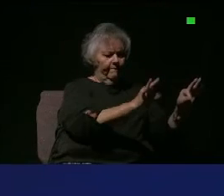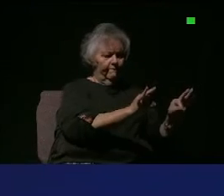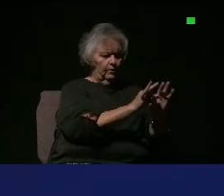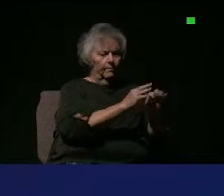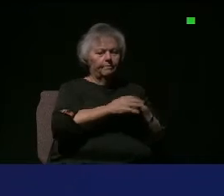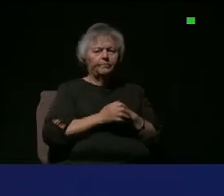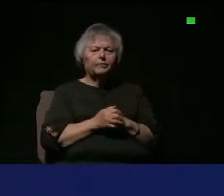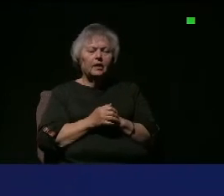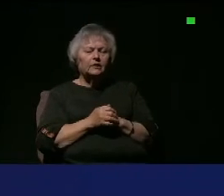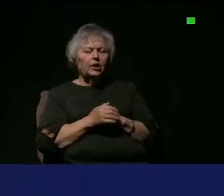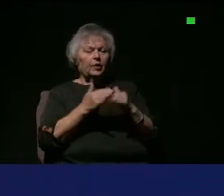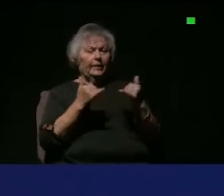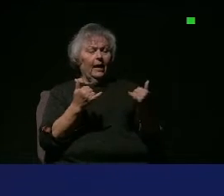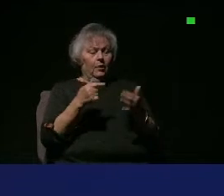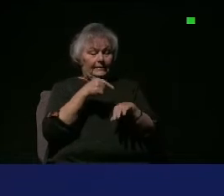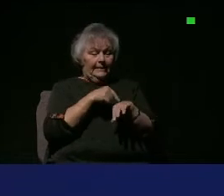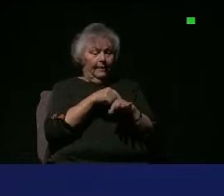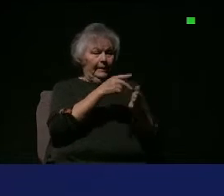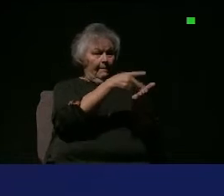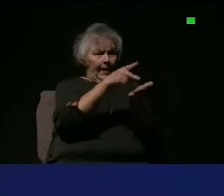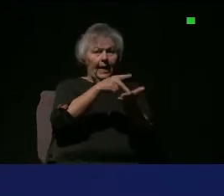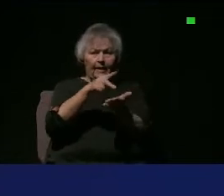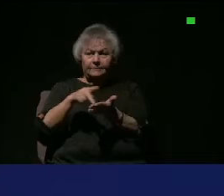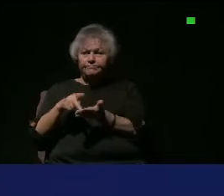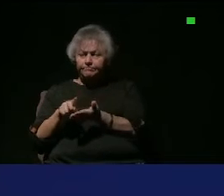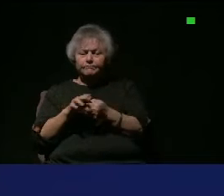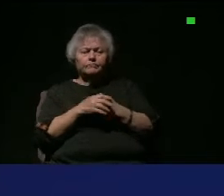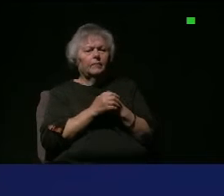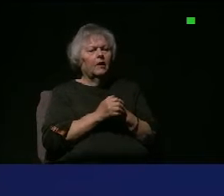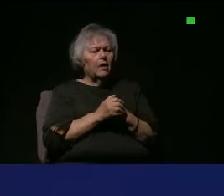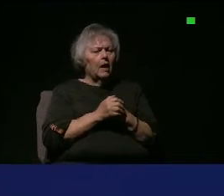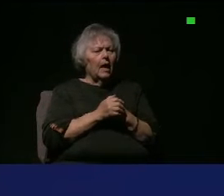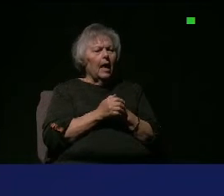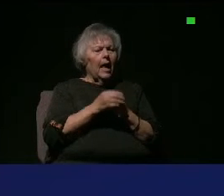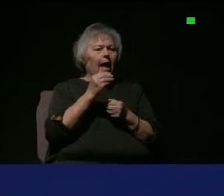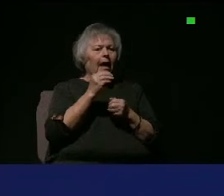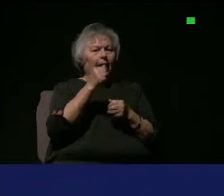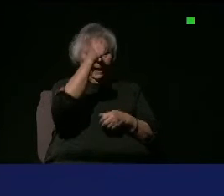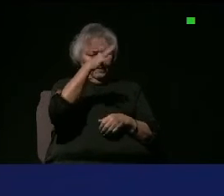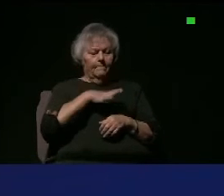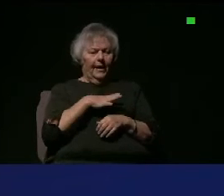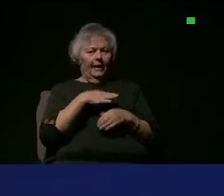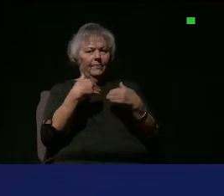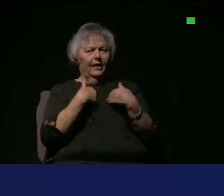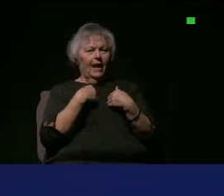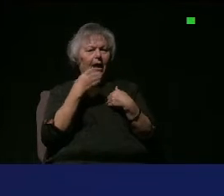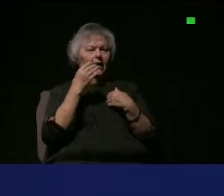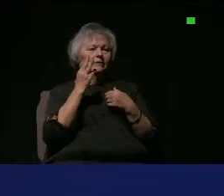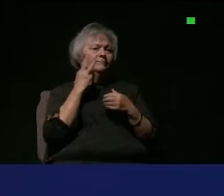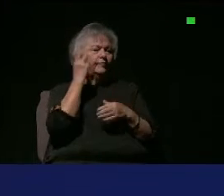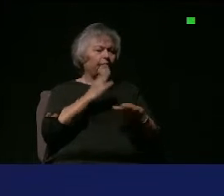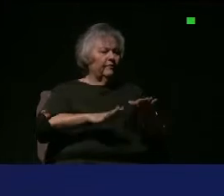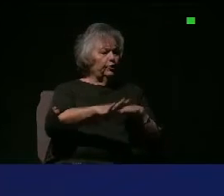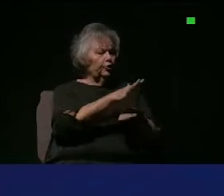contract were happy, and those who did have a contract were sad. Those who had a contract spent the whole day looking forward to a